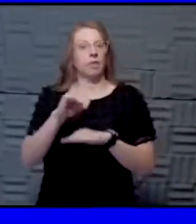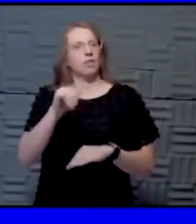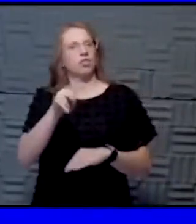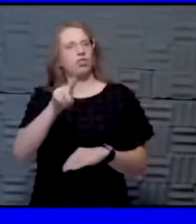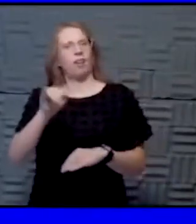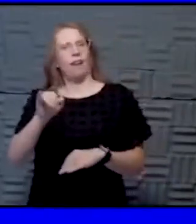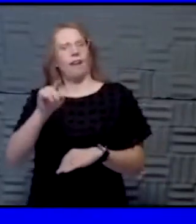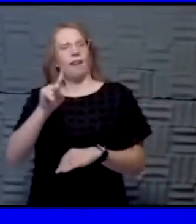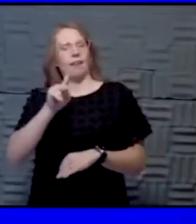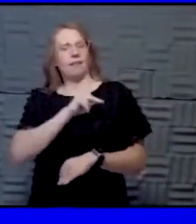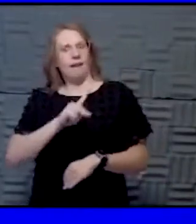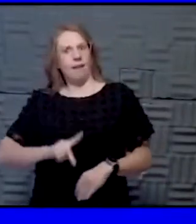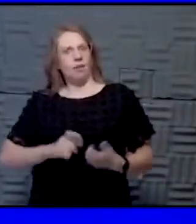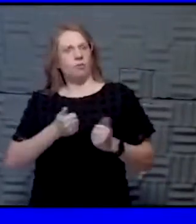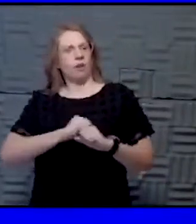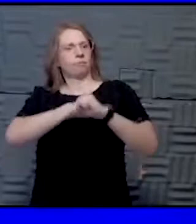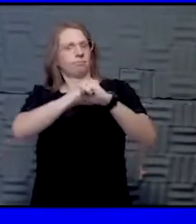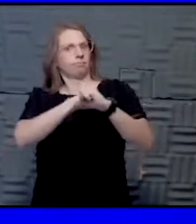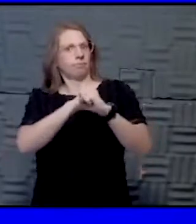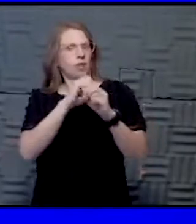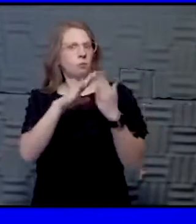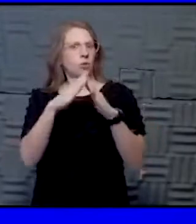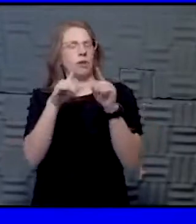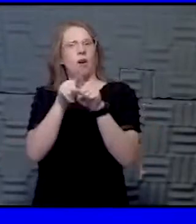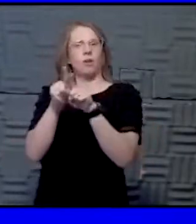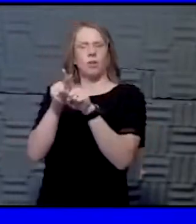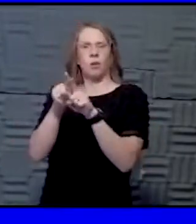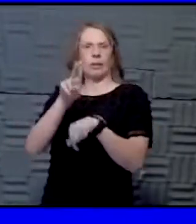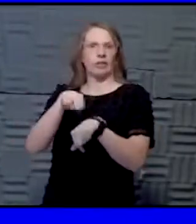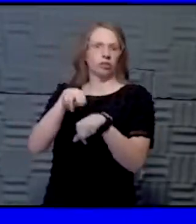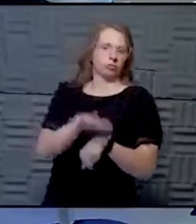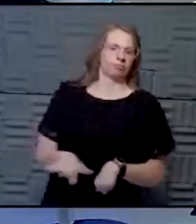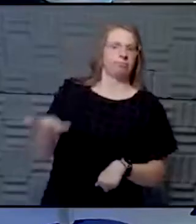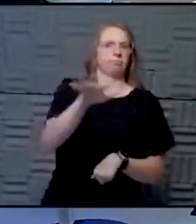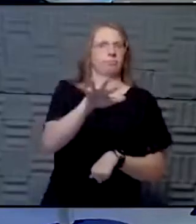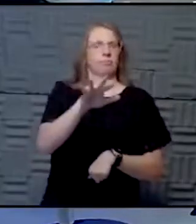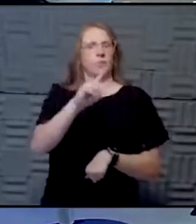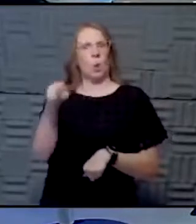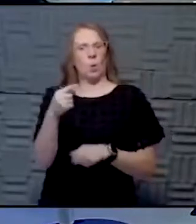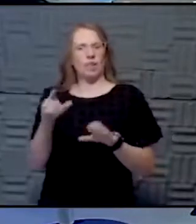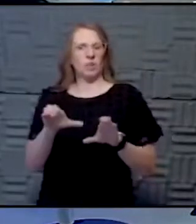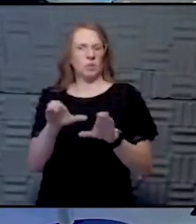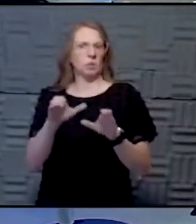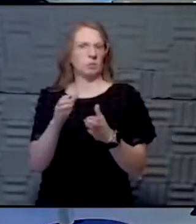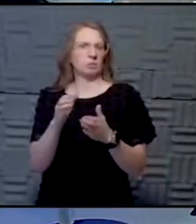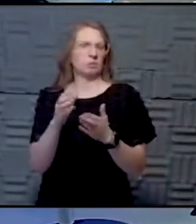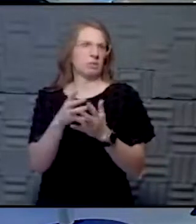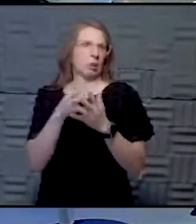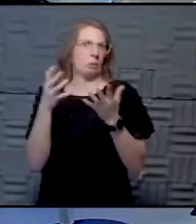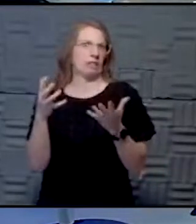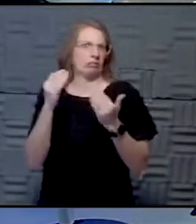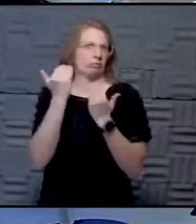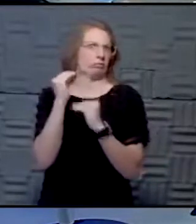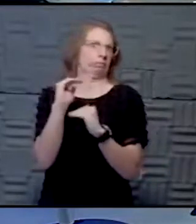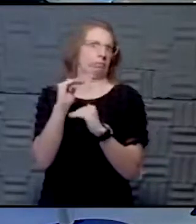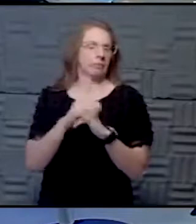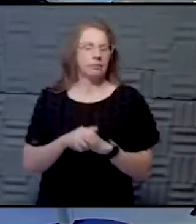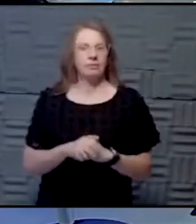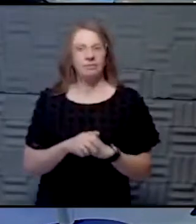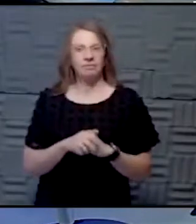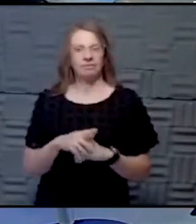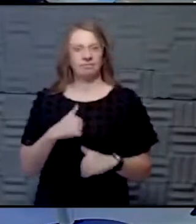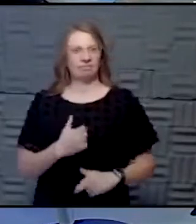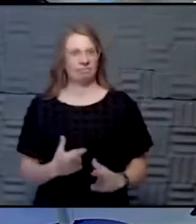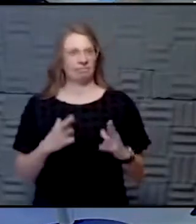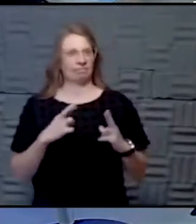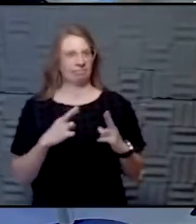protect the community and the nation as much as we can. That is what it is. I don't know. We can only do so much. If I am, I'm nearly retired. How's